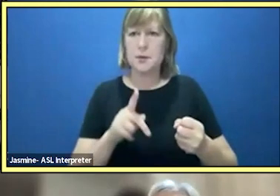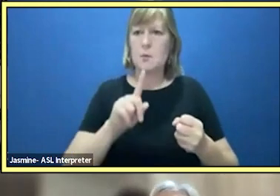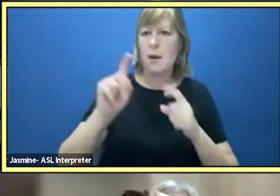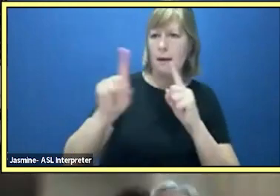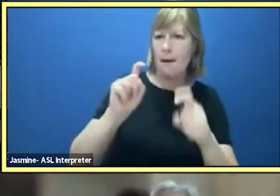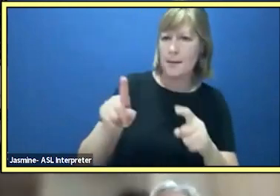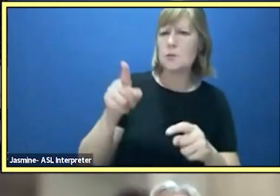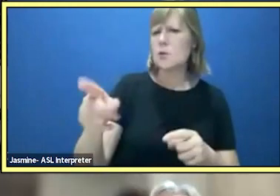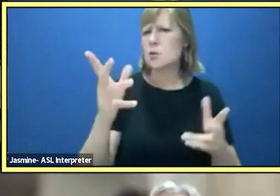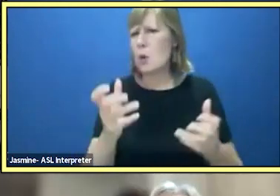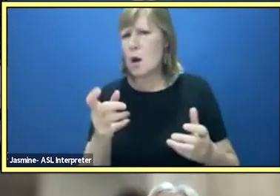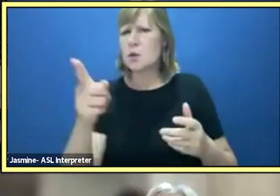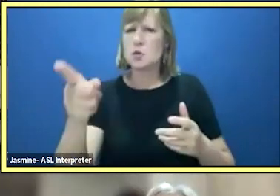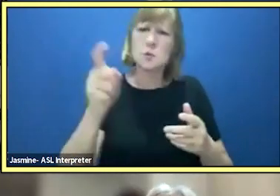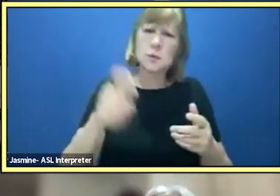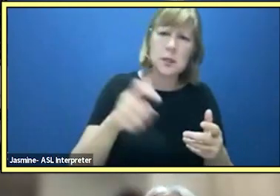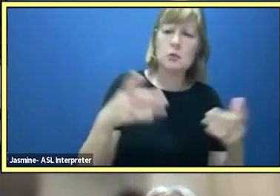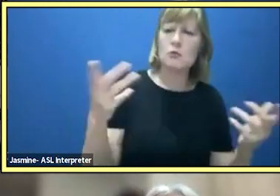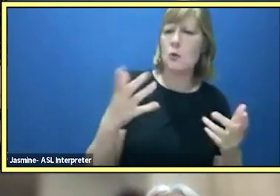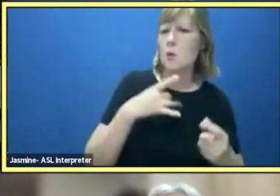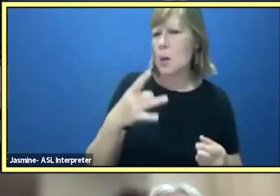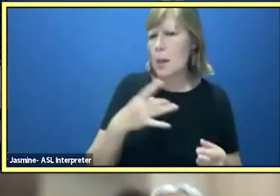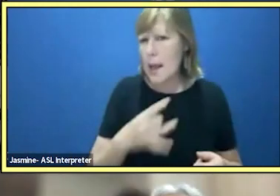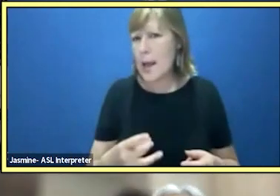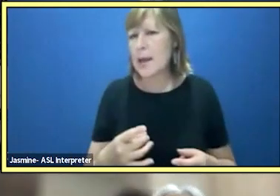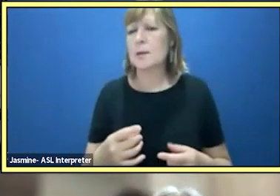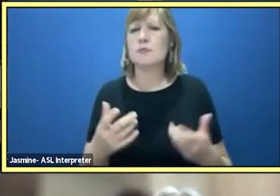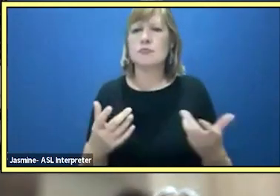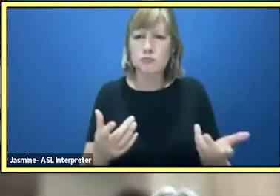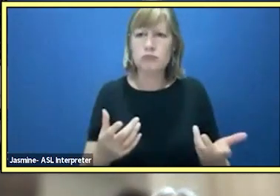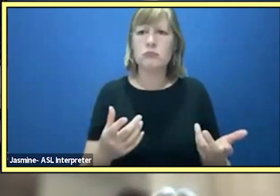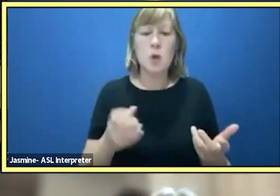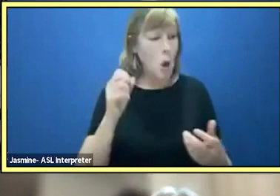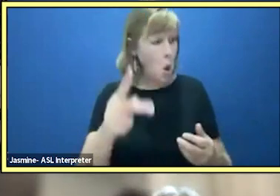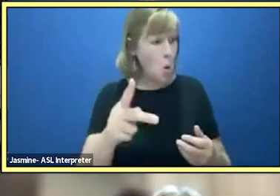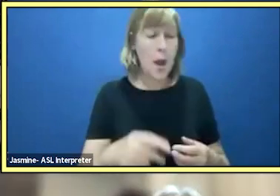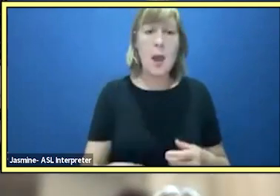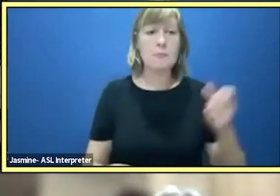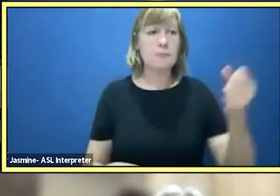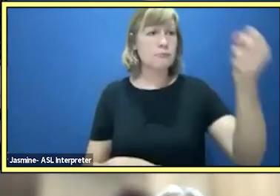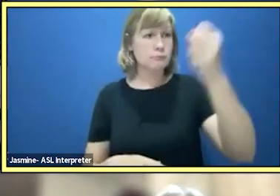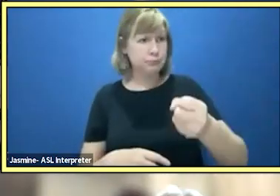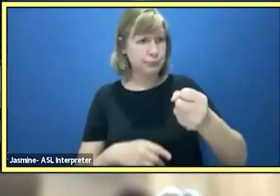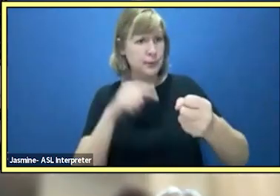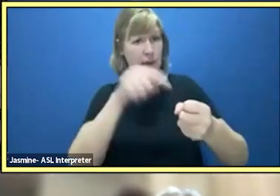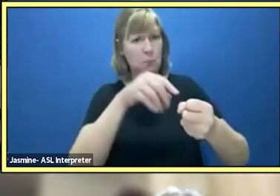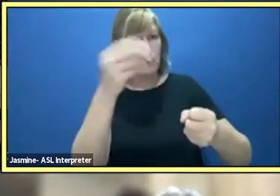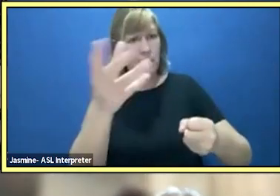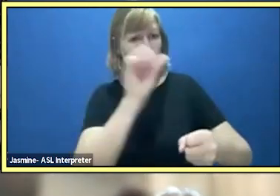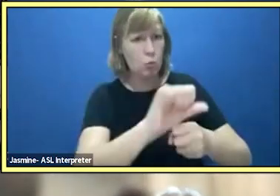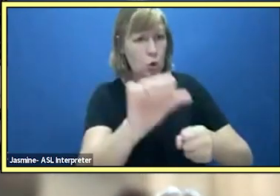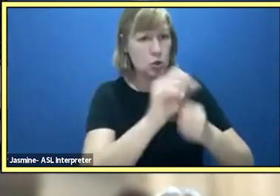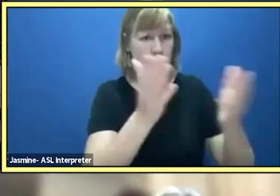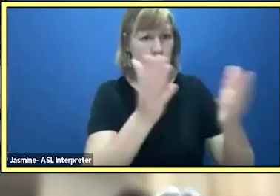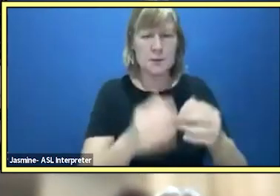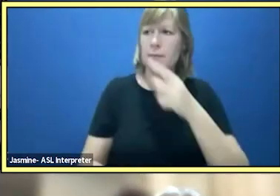supports, may connect you to a different sort of provider for a different sort of service. And so by starting with the